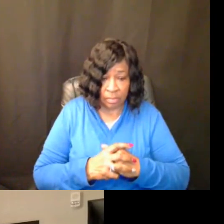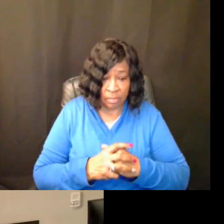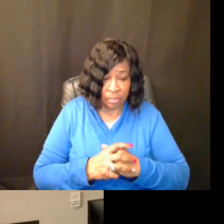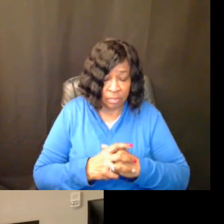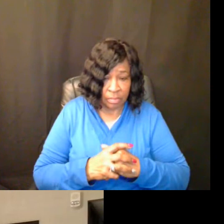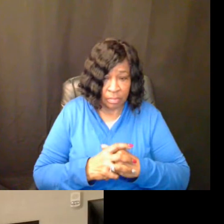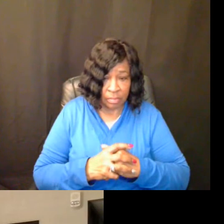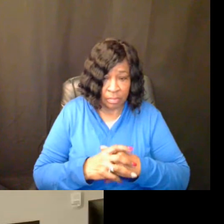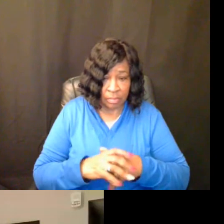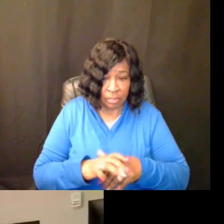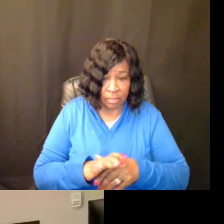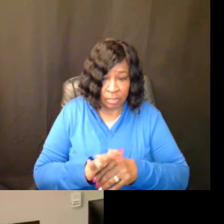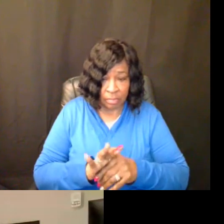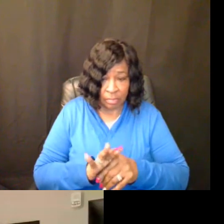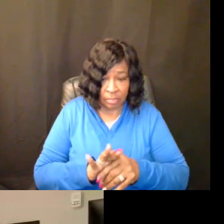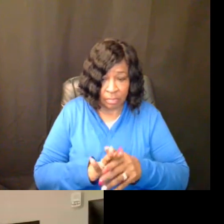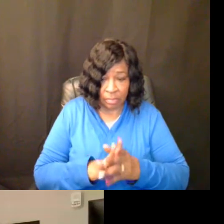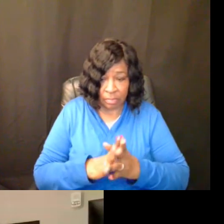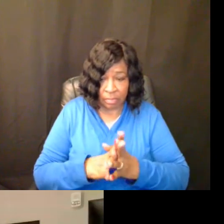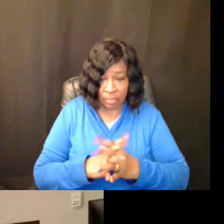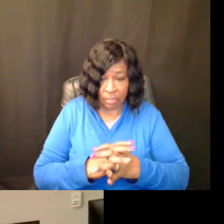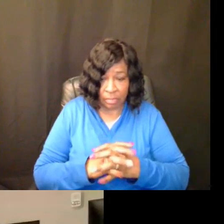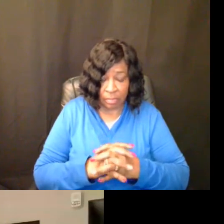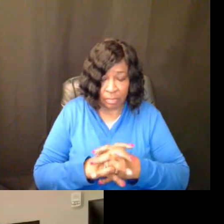Well, let's see, did it?